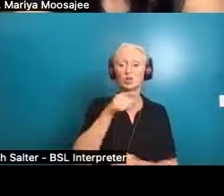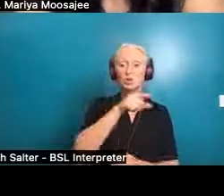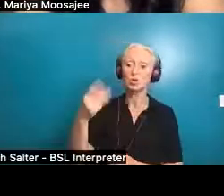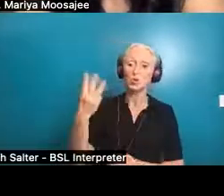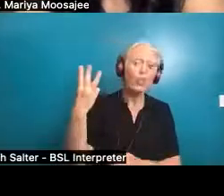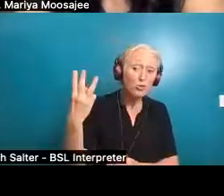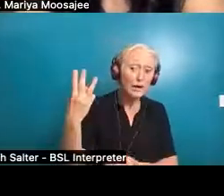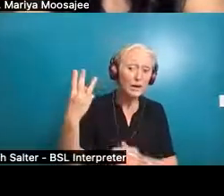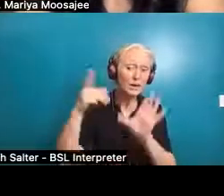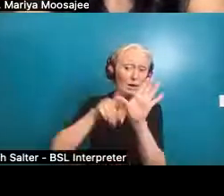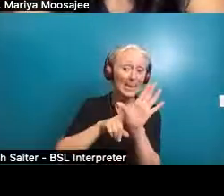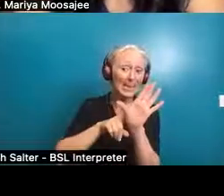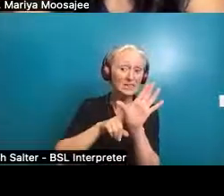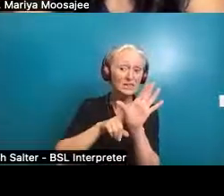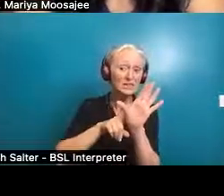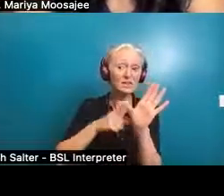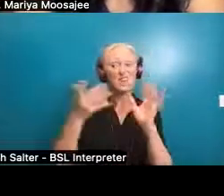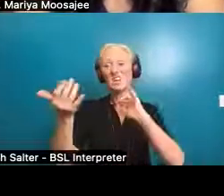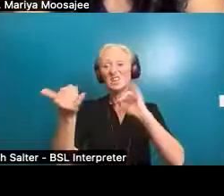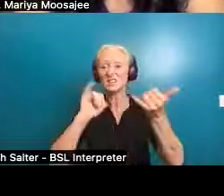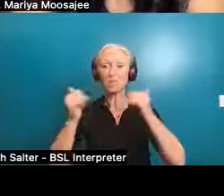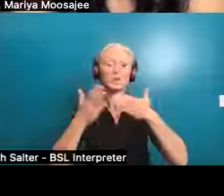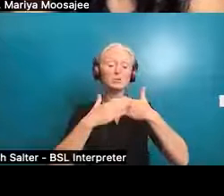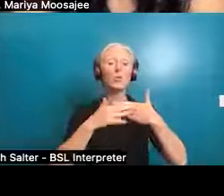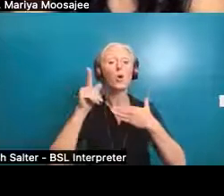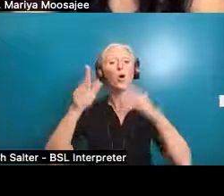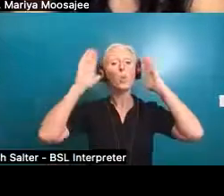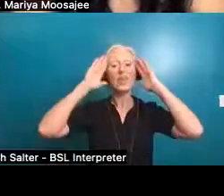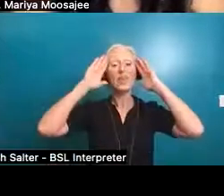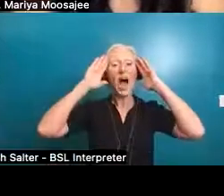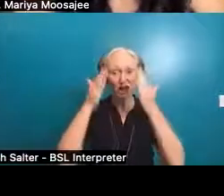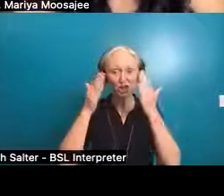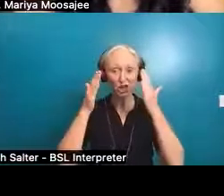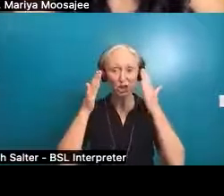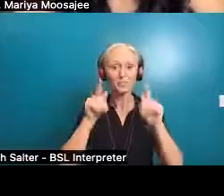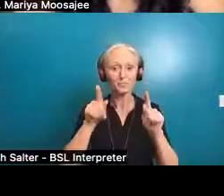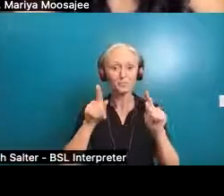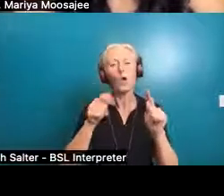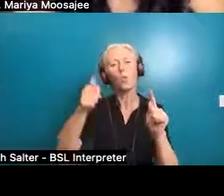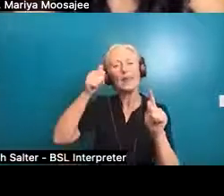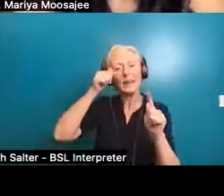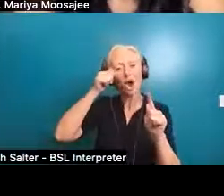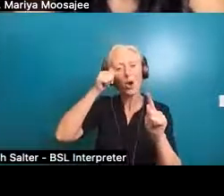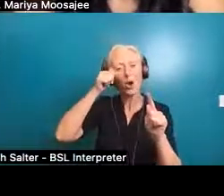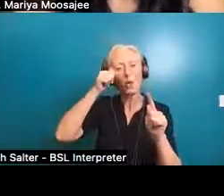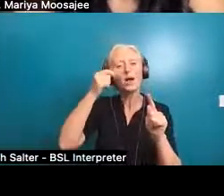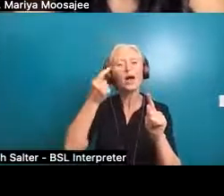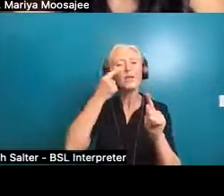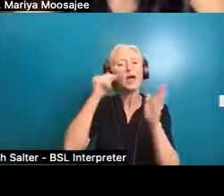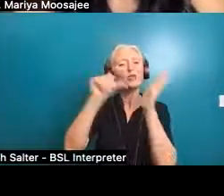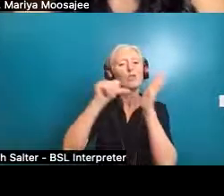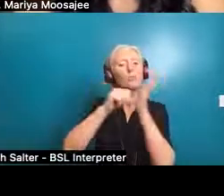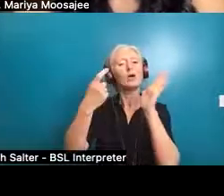years, maybe, sometimes a bit longer. With Usher syndrome, we know that the retinal degeneration is relatively